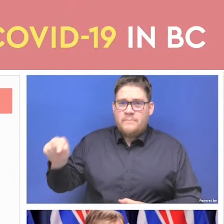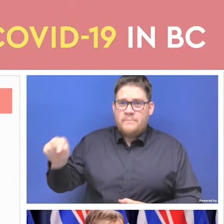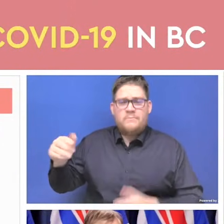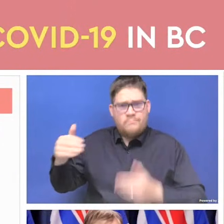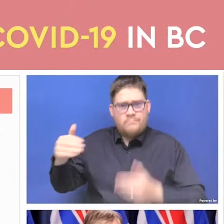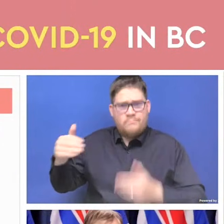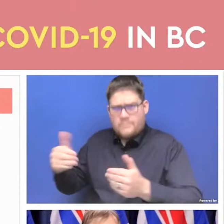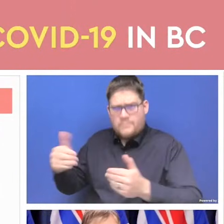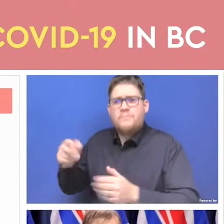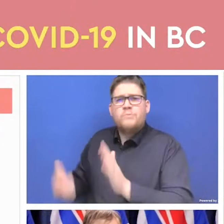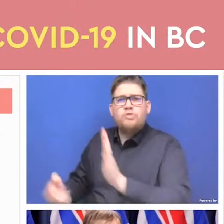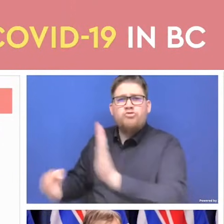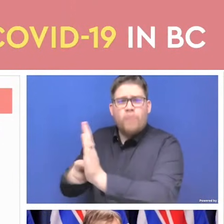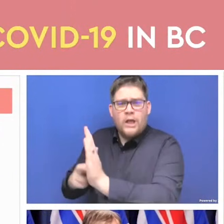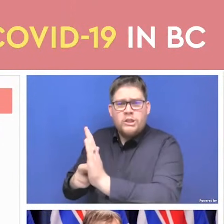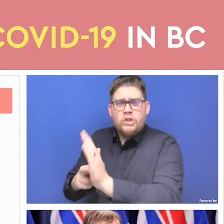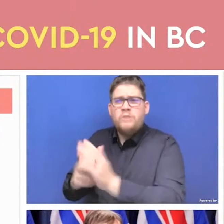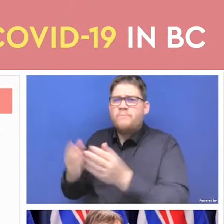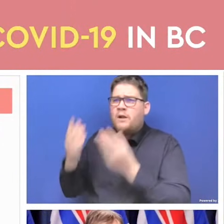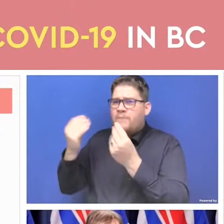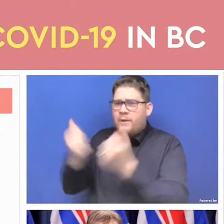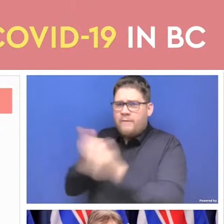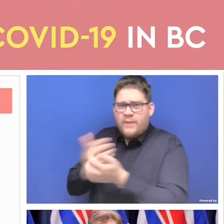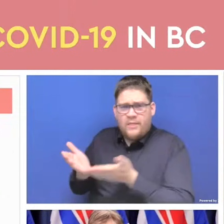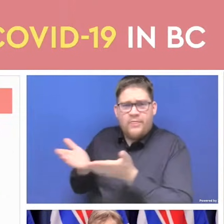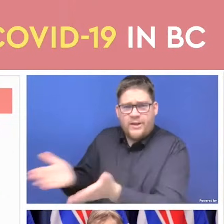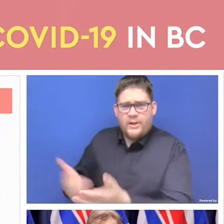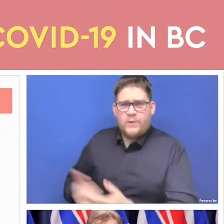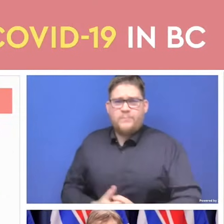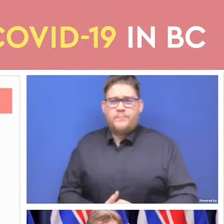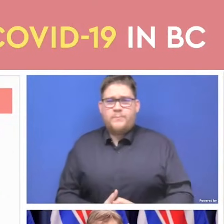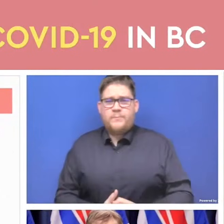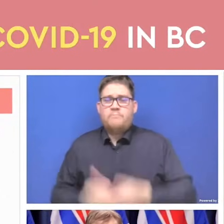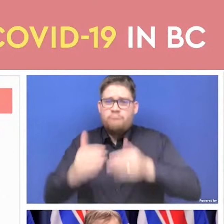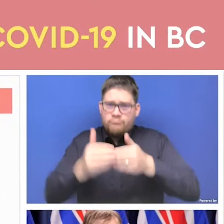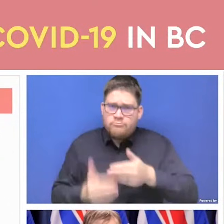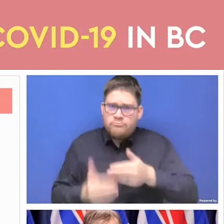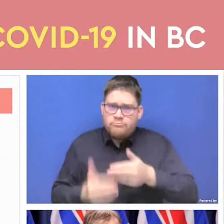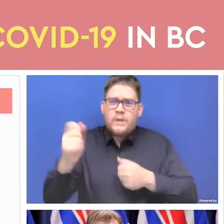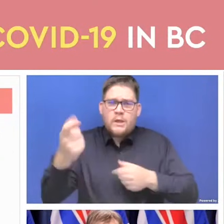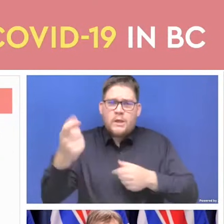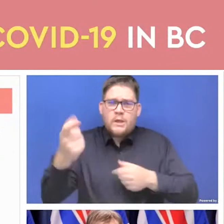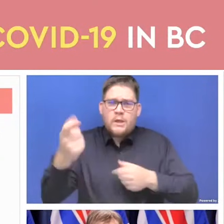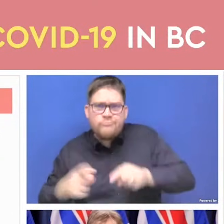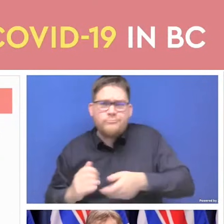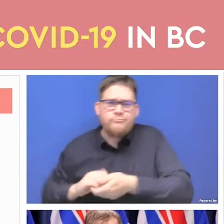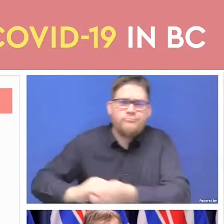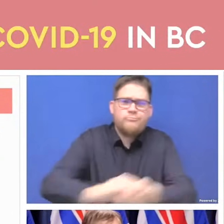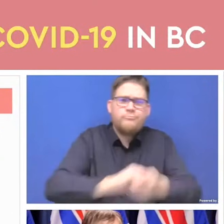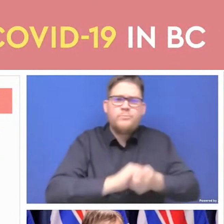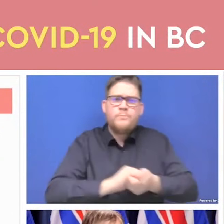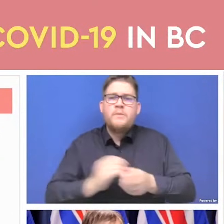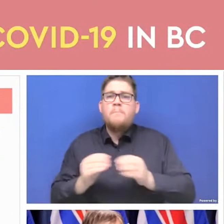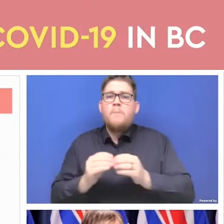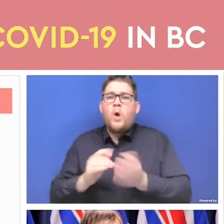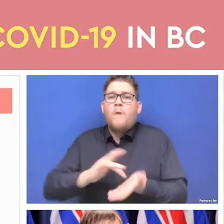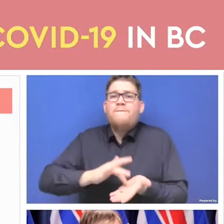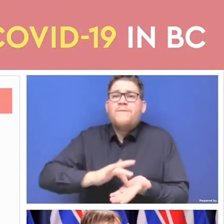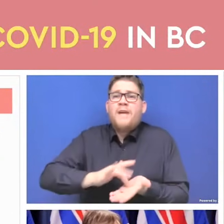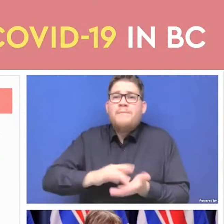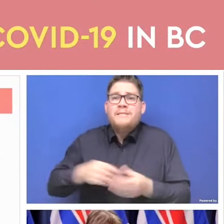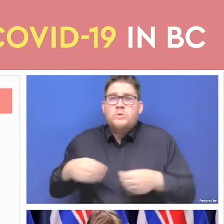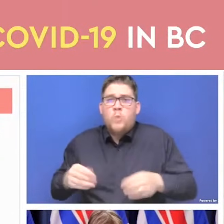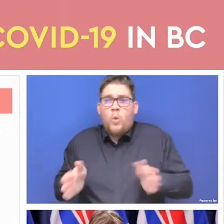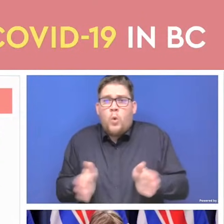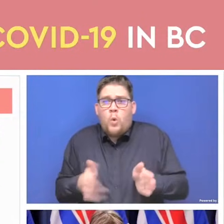booster campaign of being able to engage our pharmacies. We've been working over the summer and through the early fall with the BC Pharmacy Association